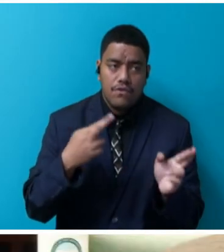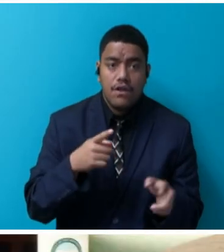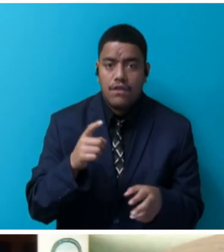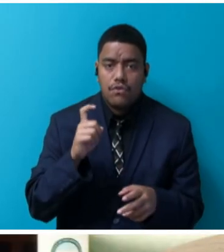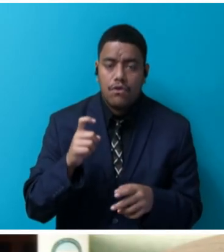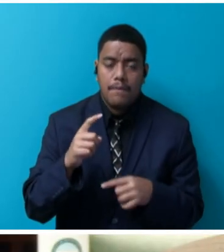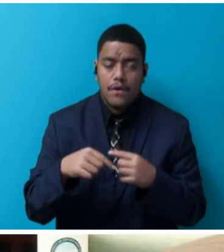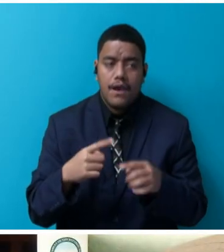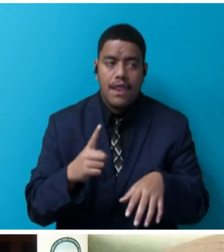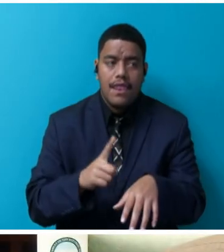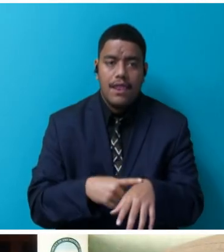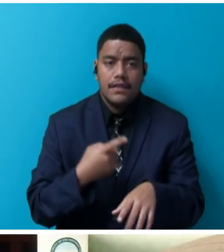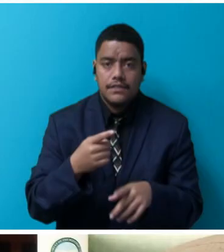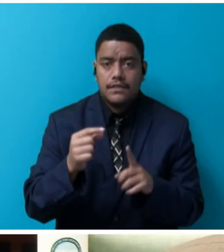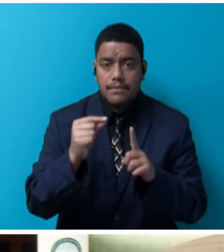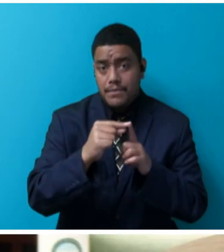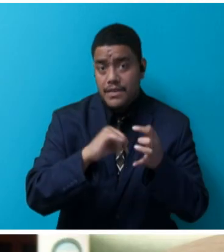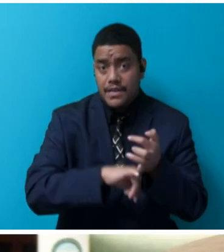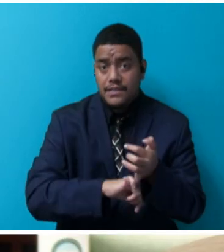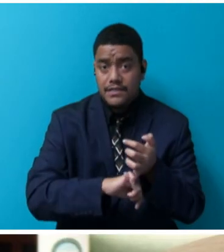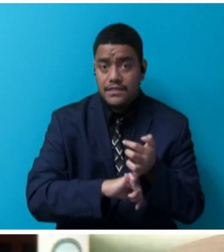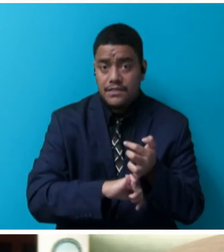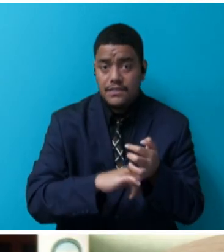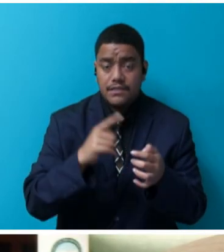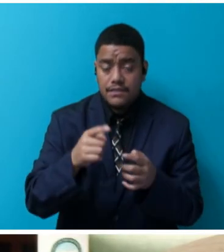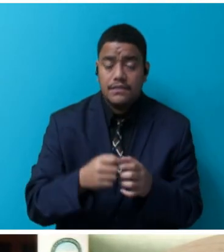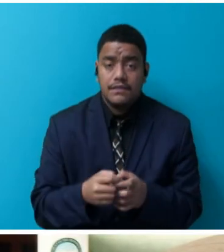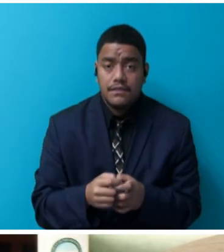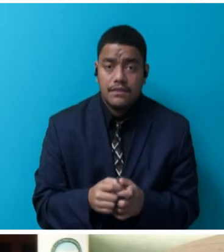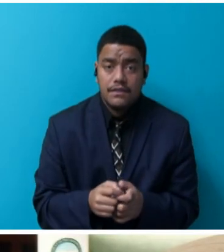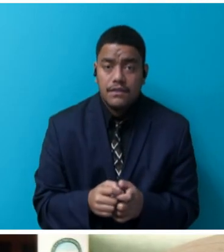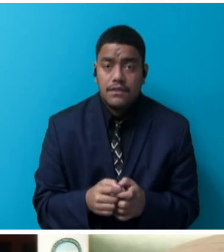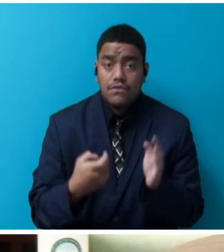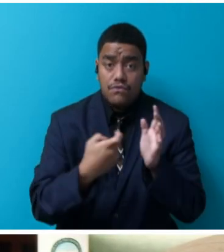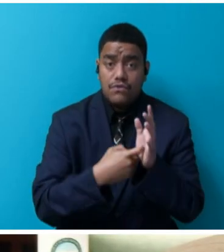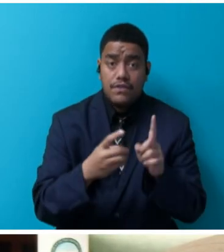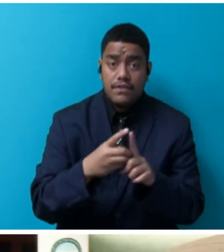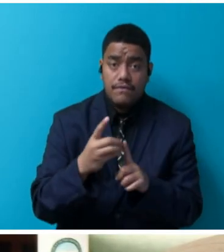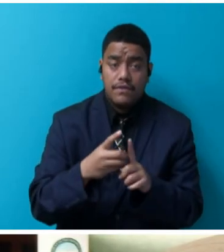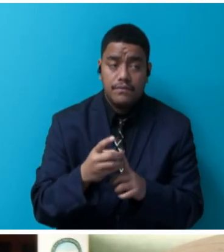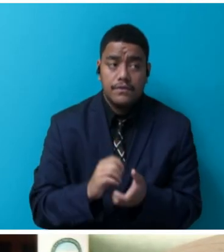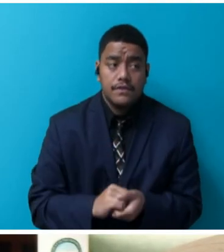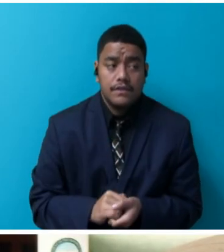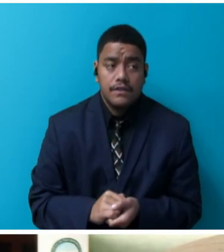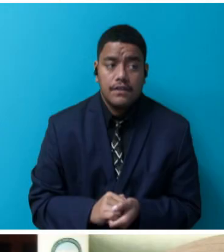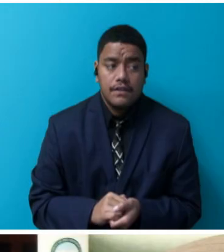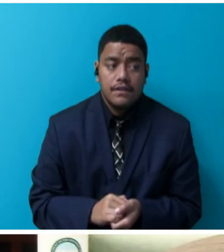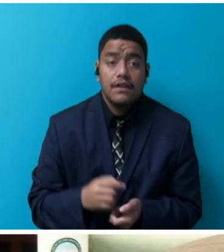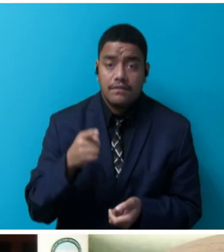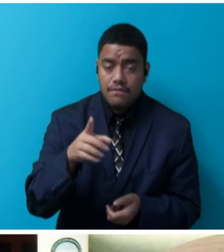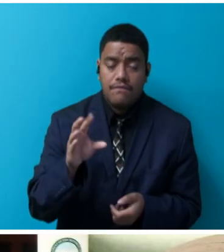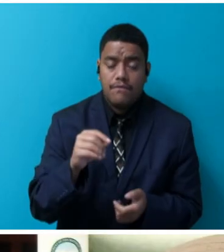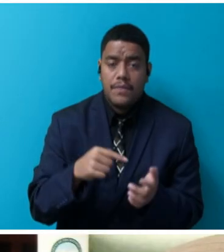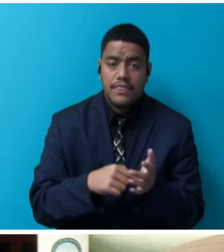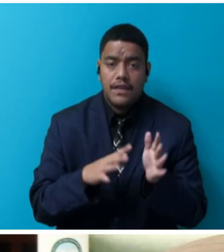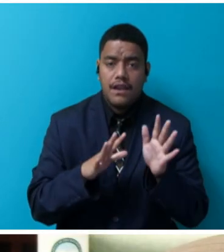Permanent Secretary for Rural Development, my Mataki and fellow Tailevu